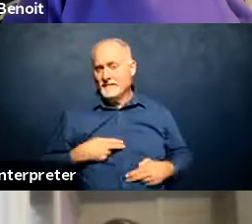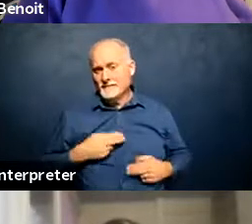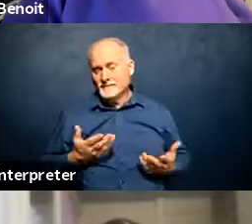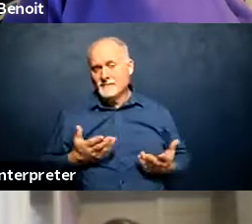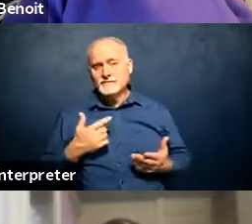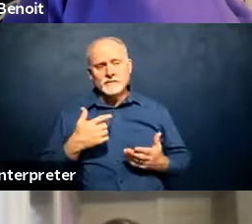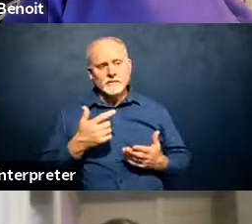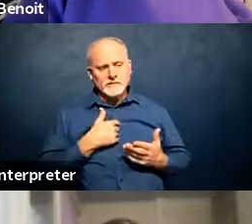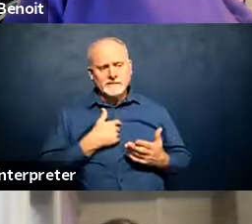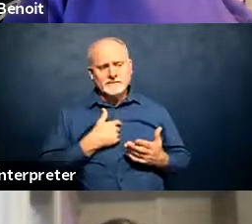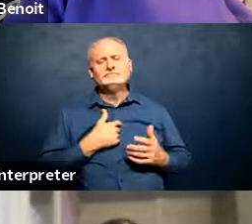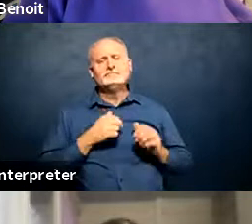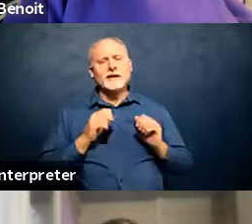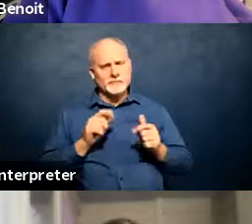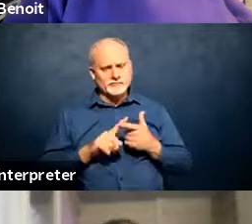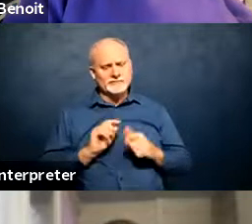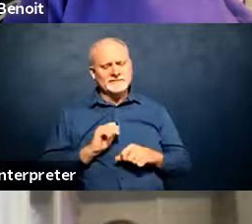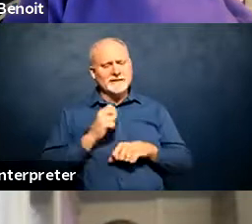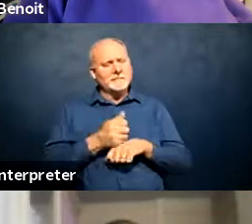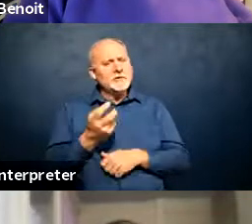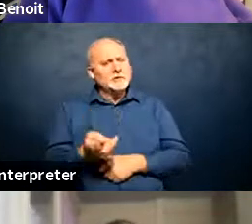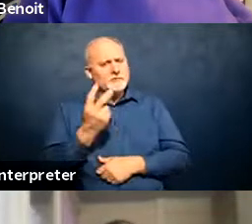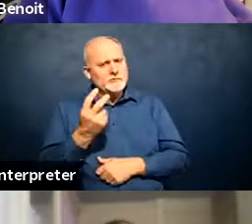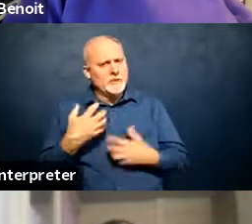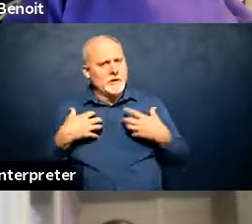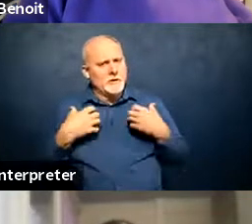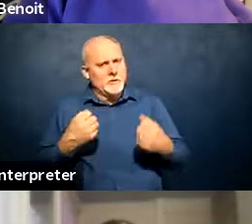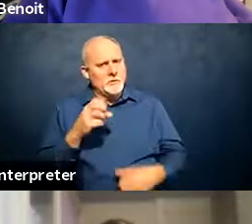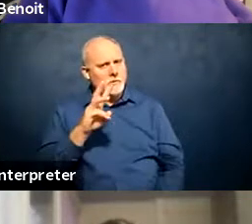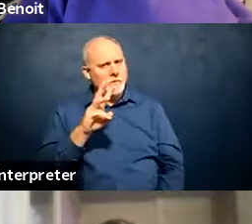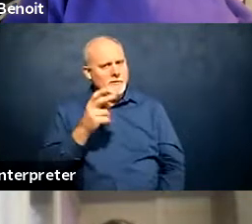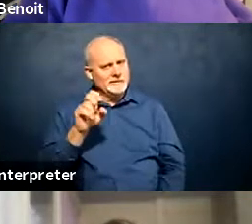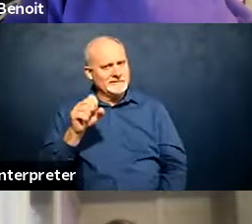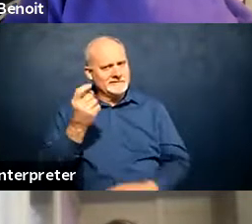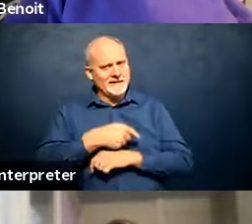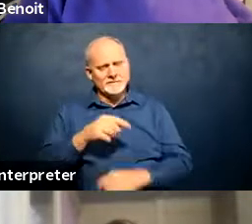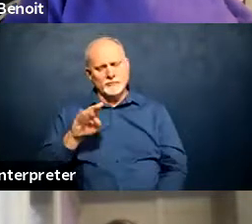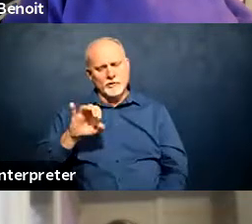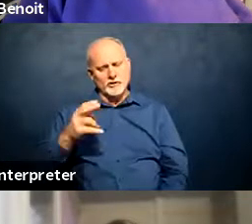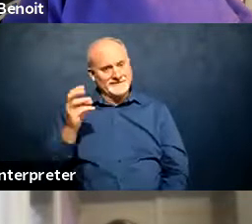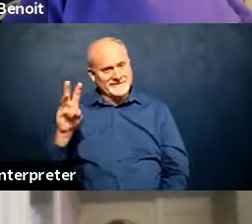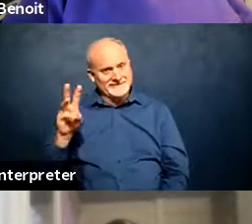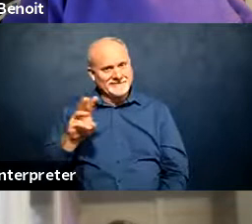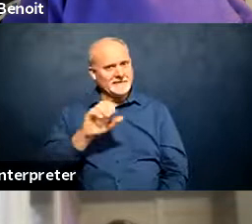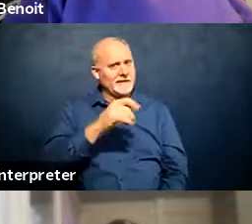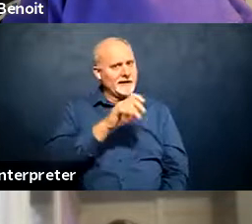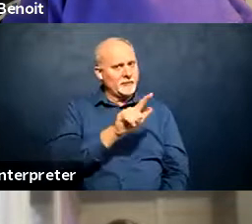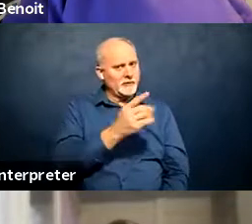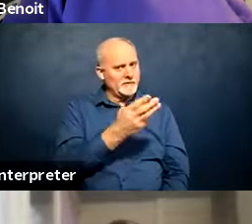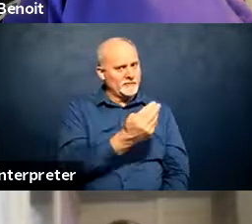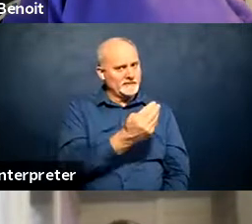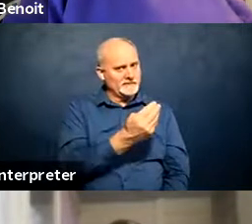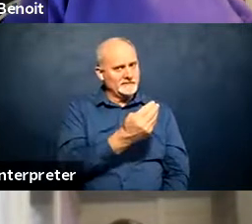were able to put in 2 wellness days into the schedule. Those are March 16th and April 14th. And this is a chance